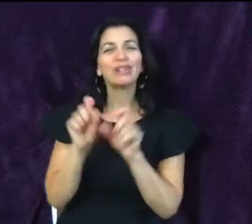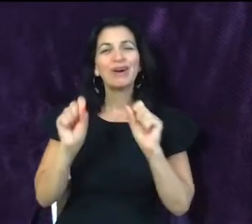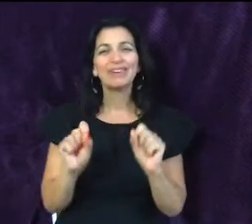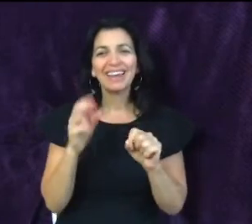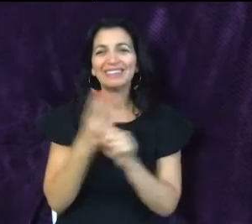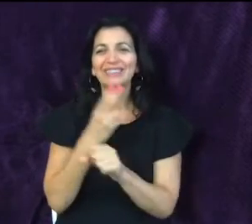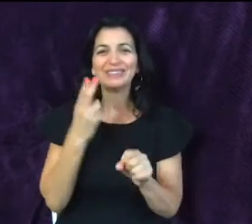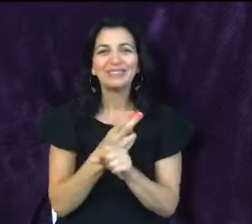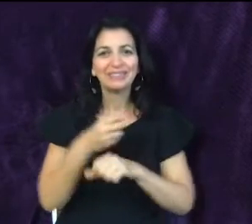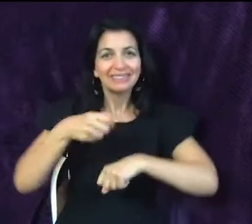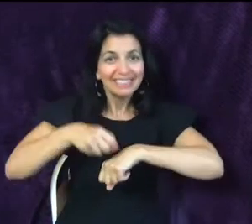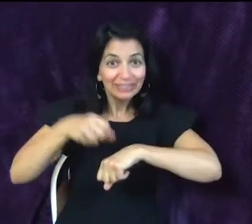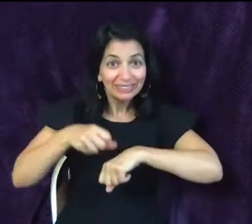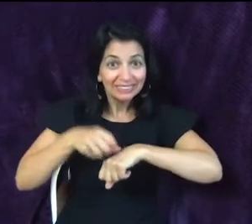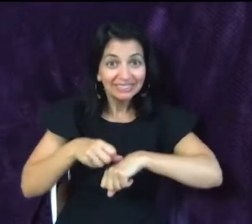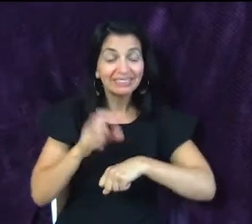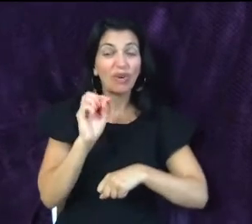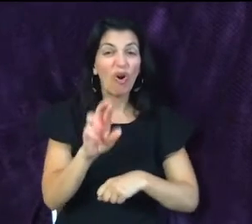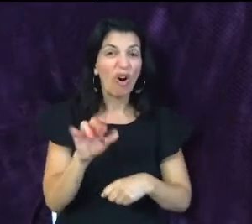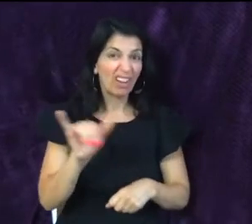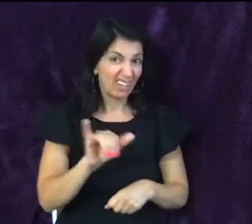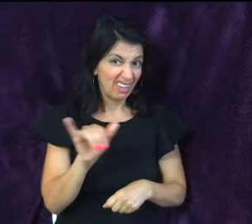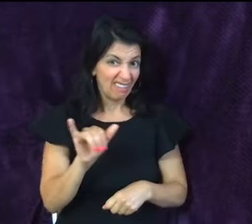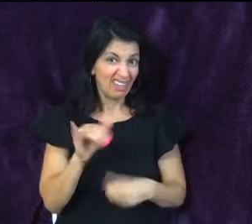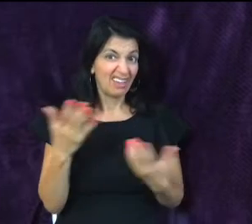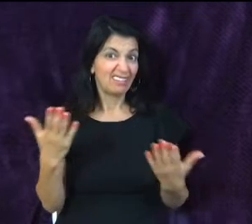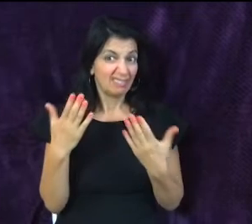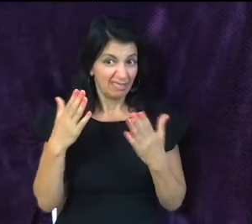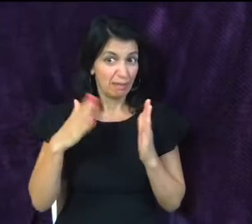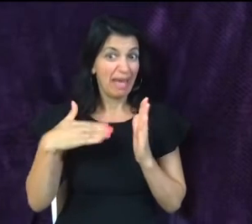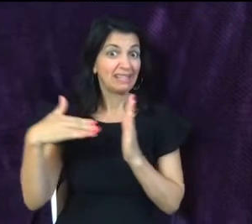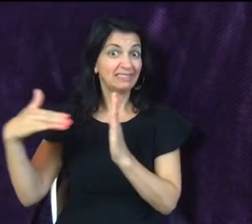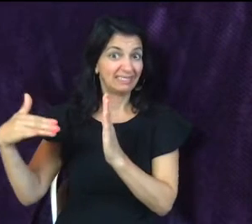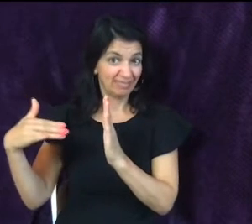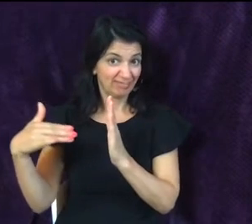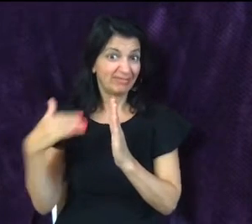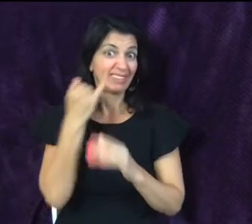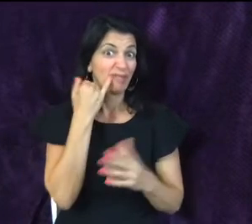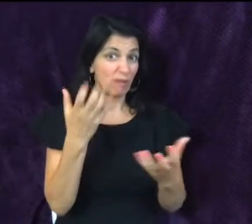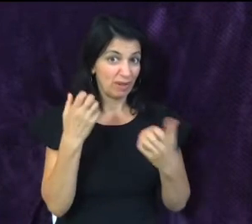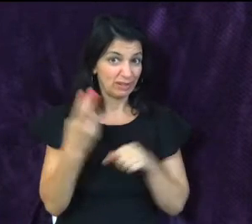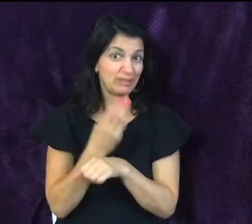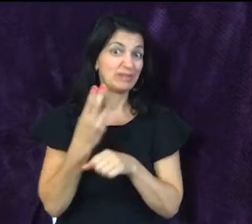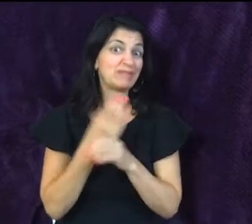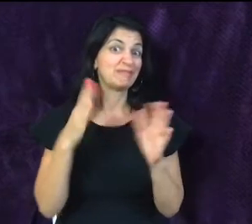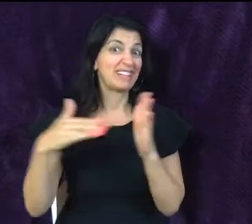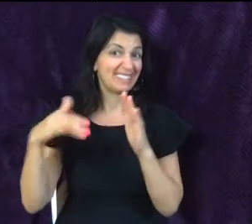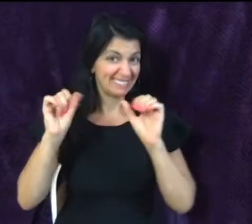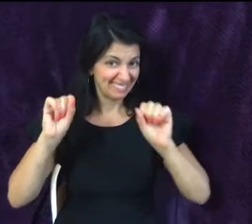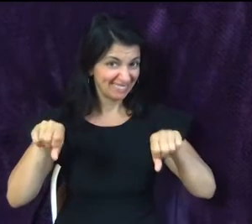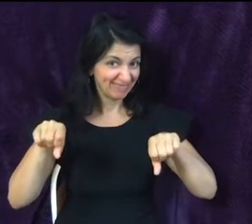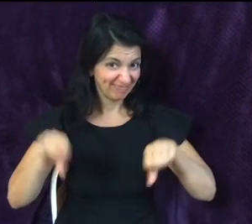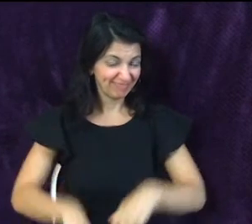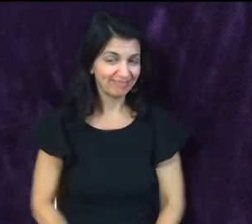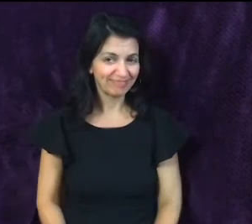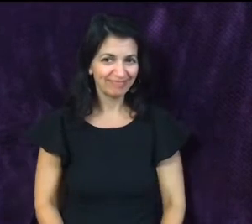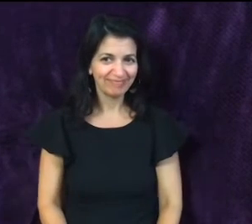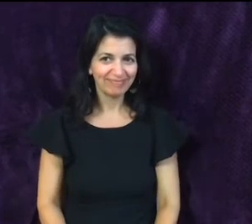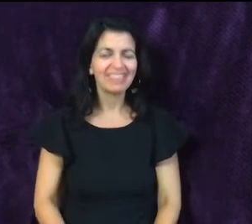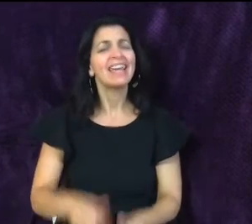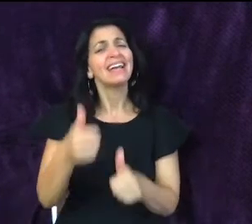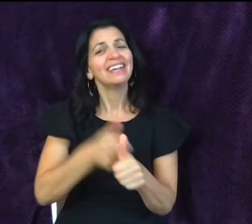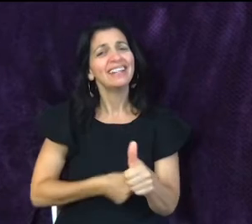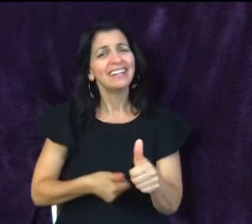stickers or even paint your containers if you want to use paint. Each container will be a different